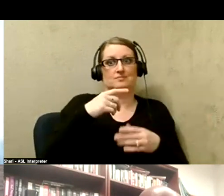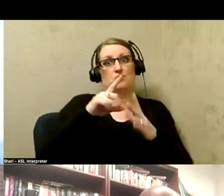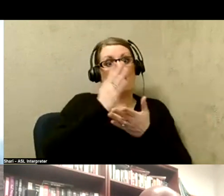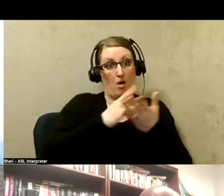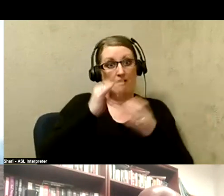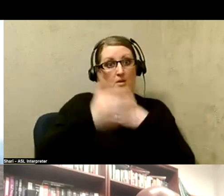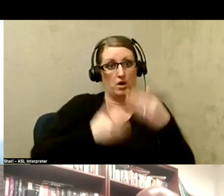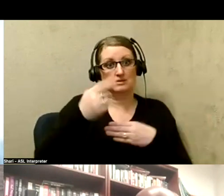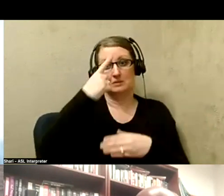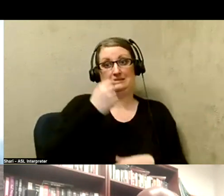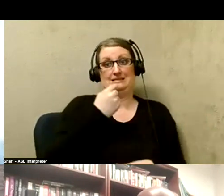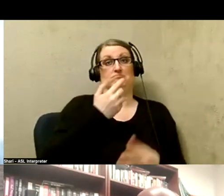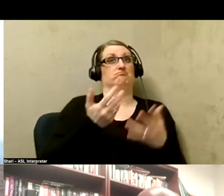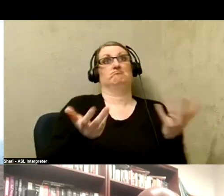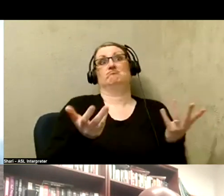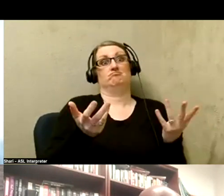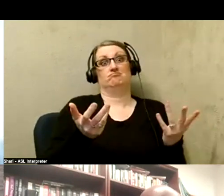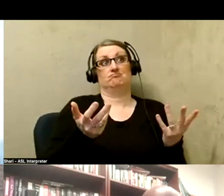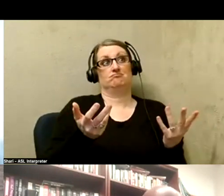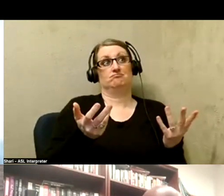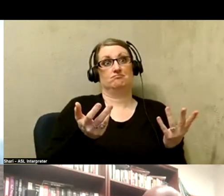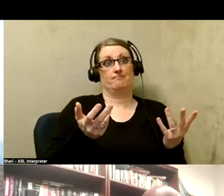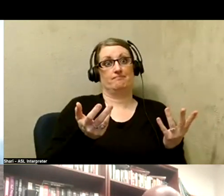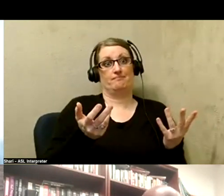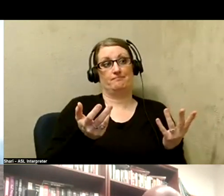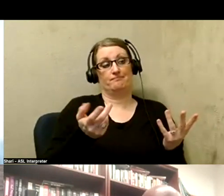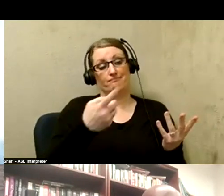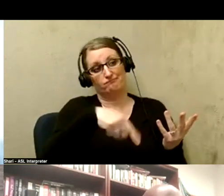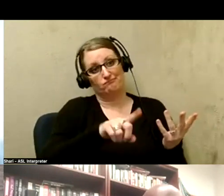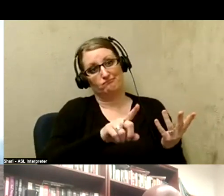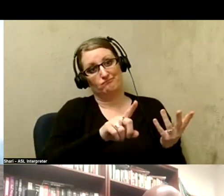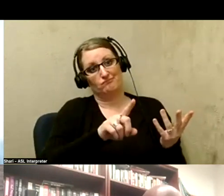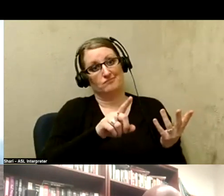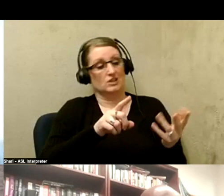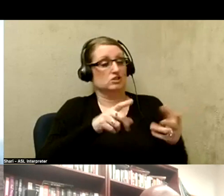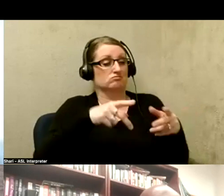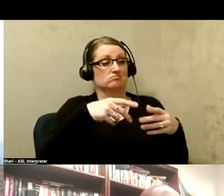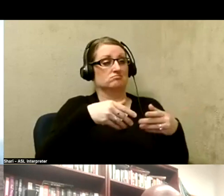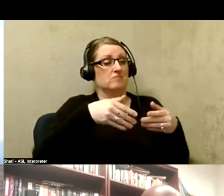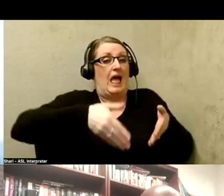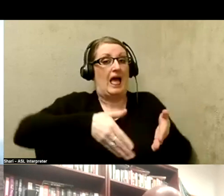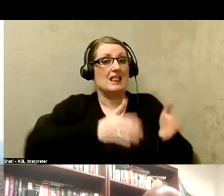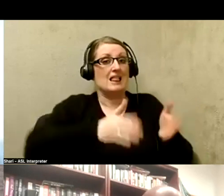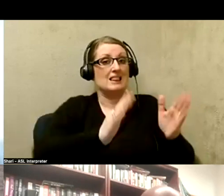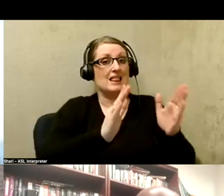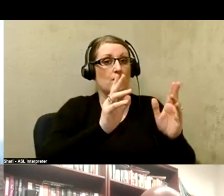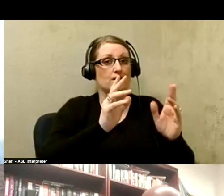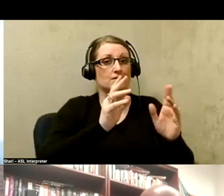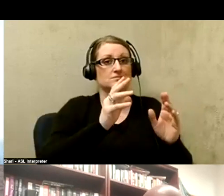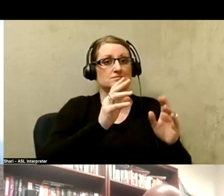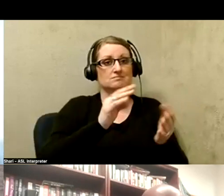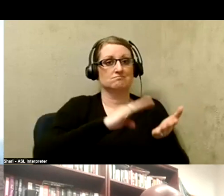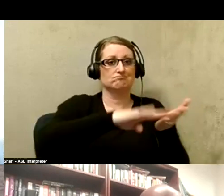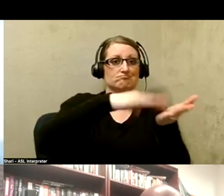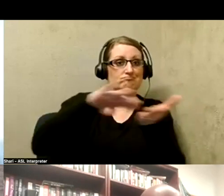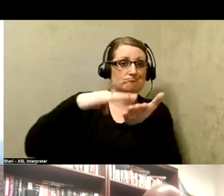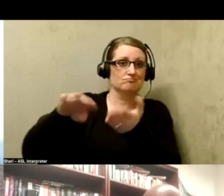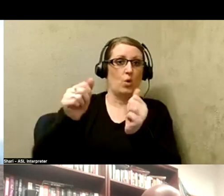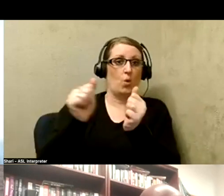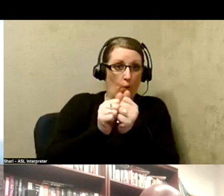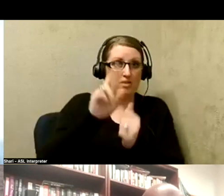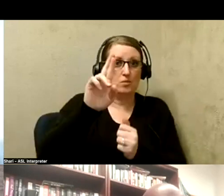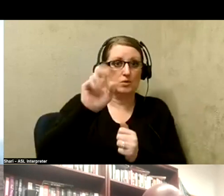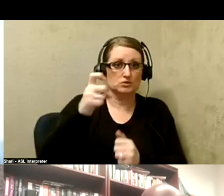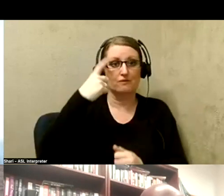that we were we're just letting people out with these prescriptions for